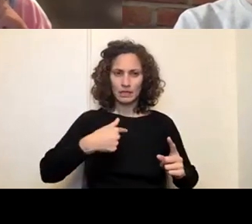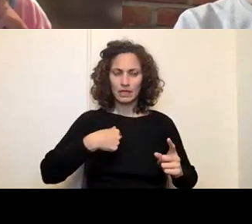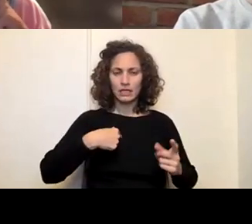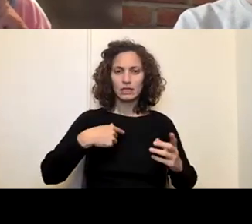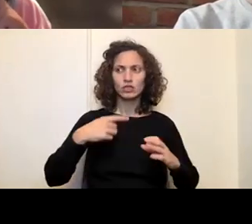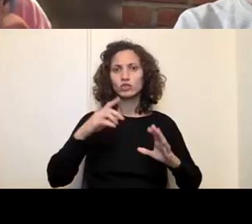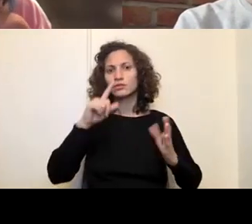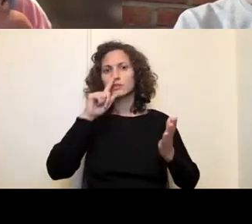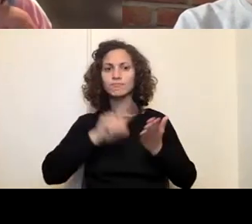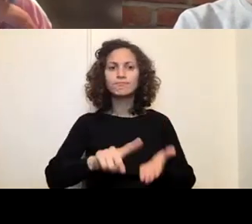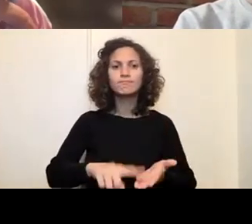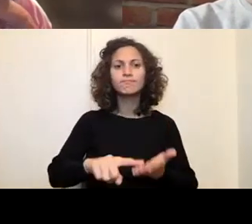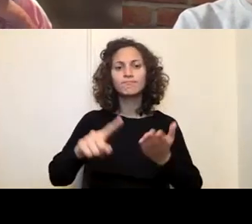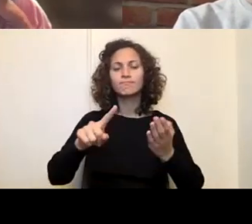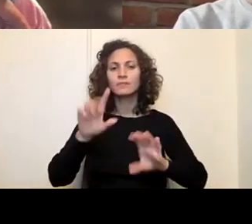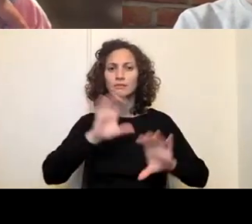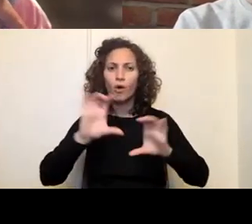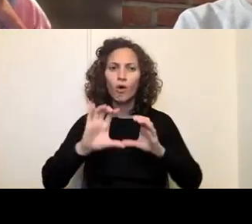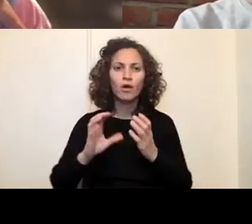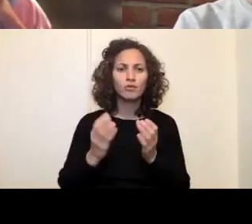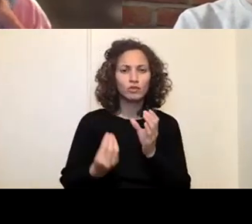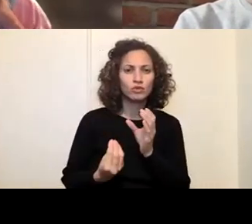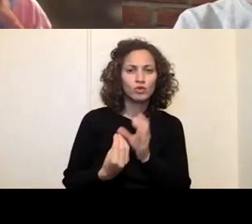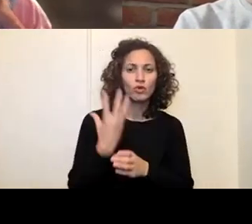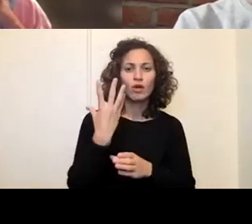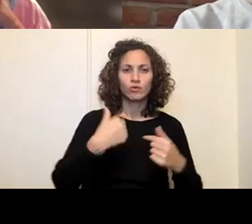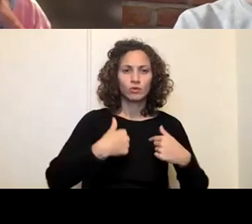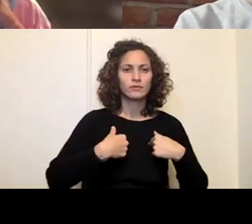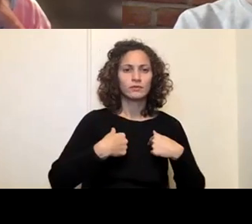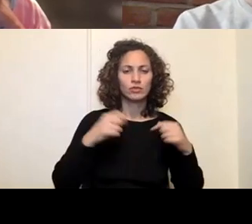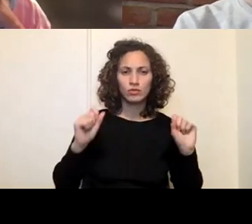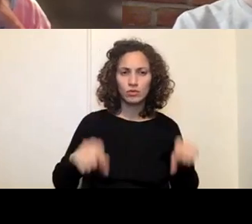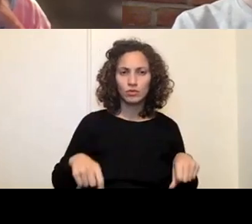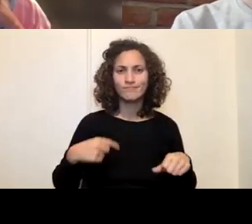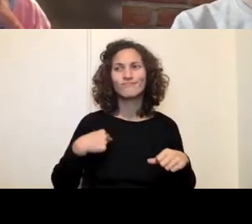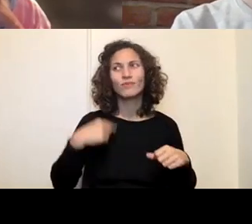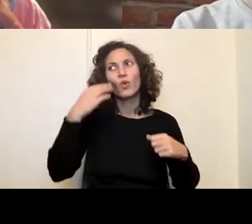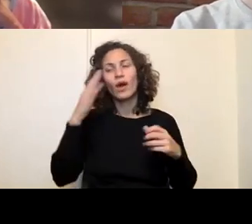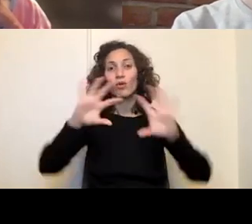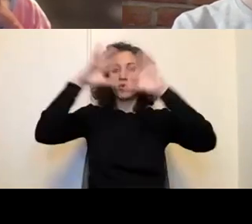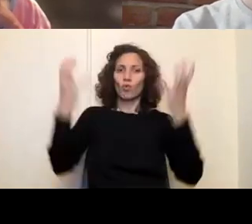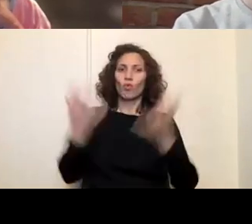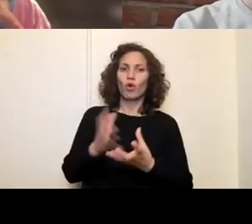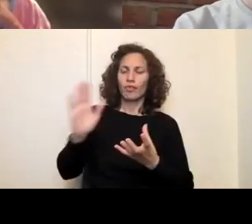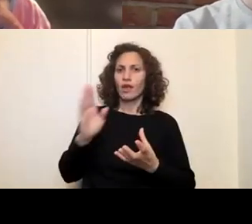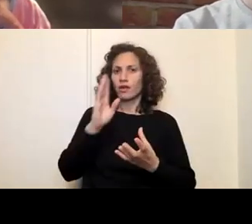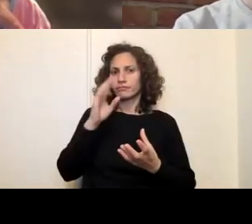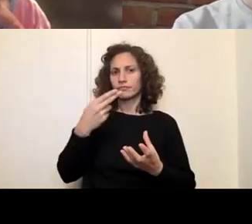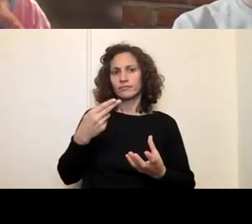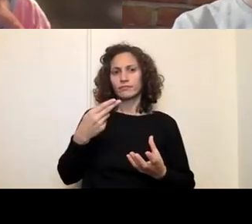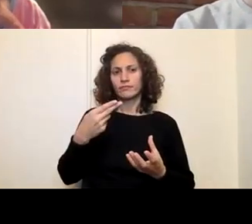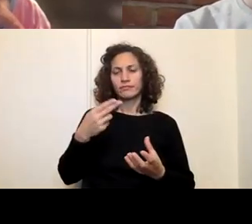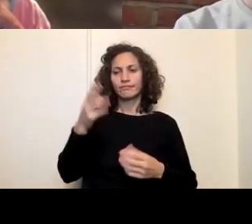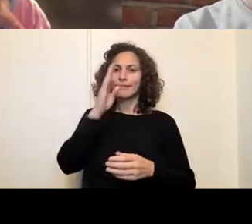to grow. So I don't know if the heteronormativity of the world affected my mental health in